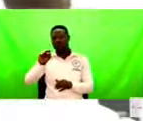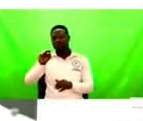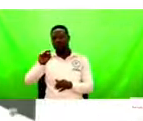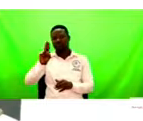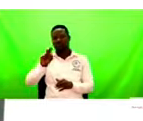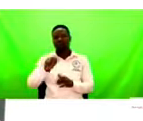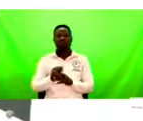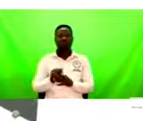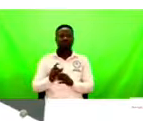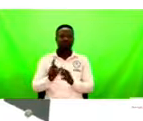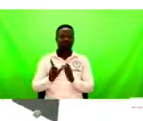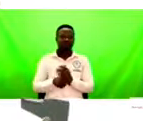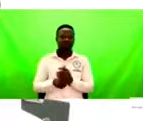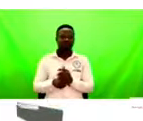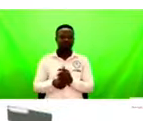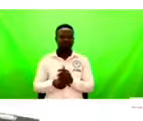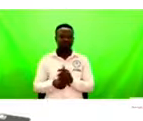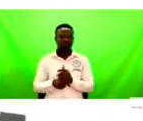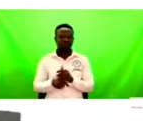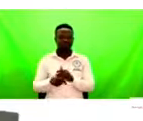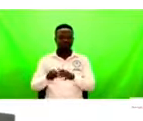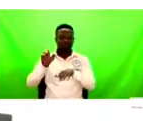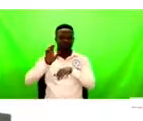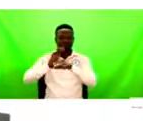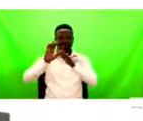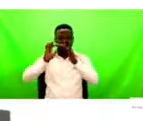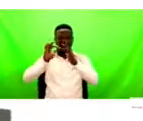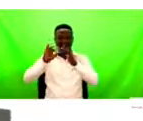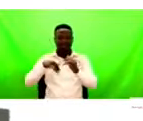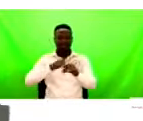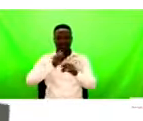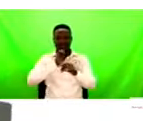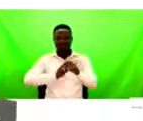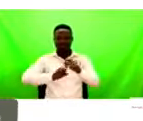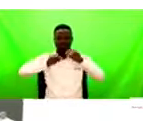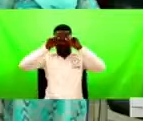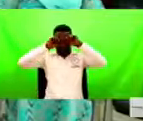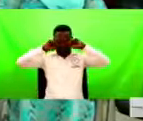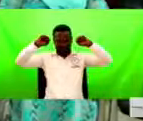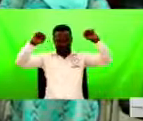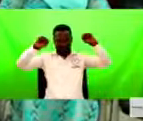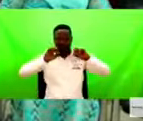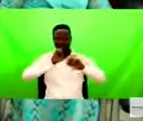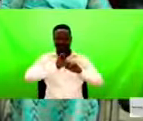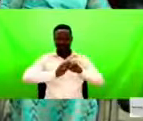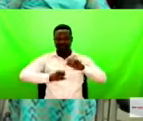And then the church in the cloud has a presiding elder.